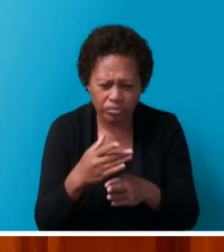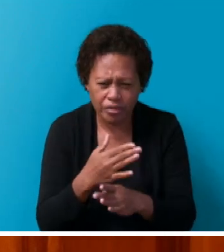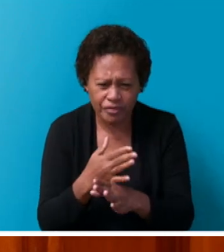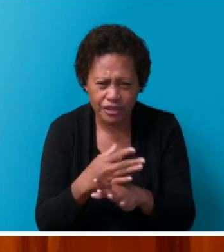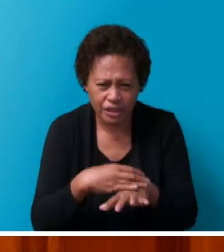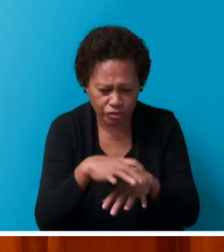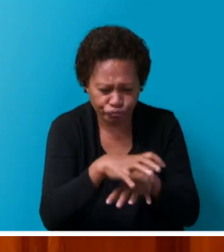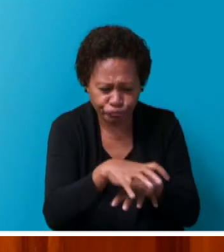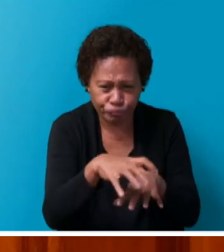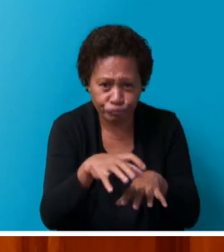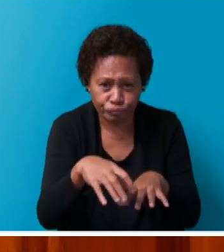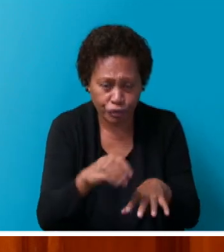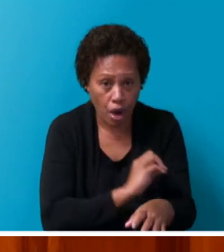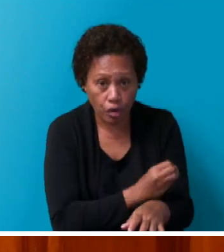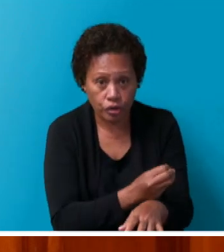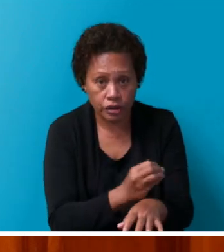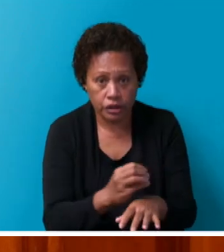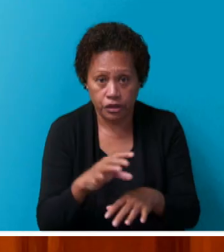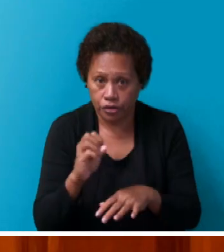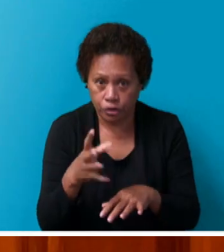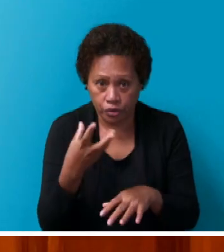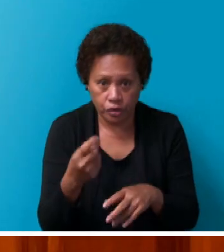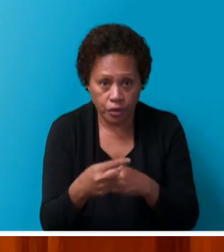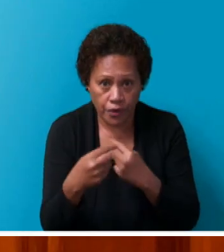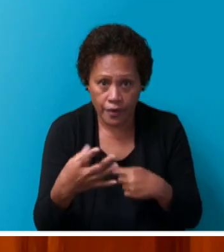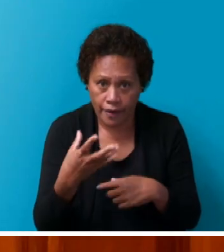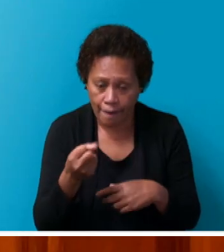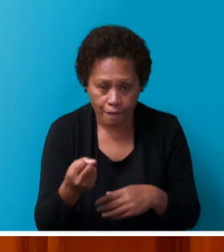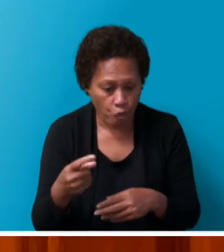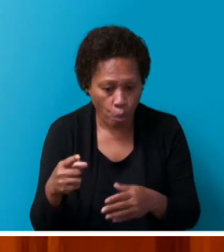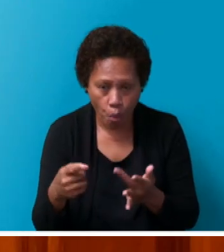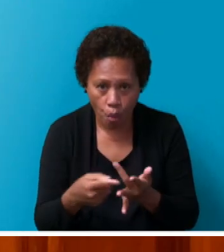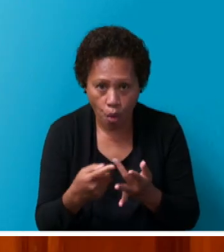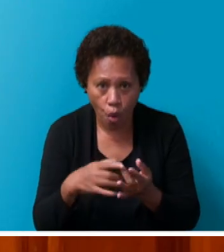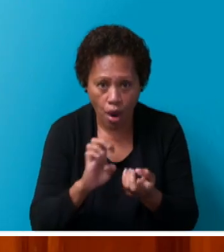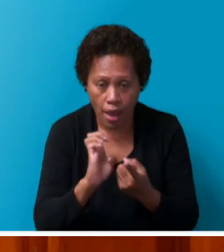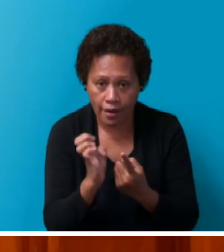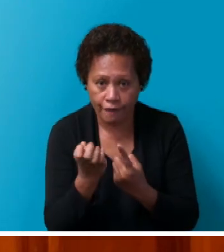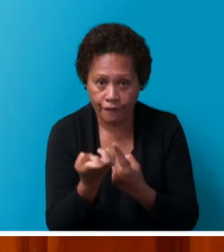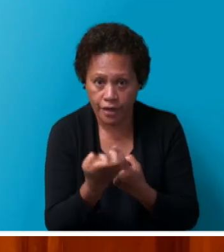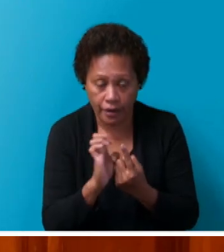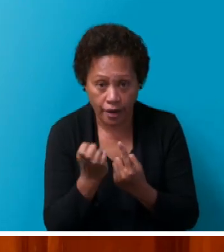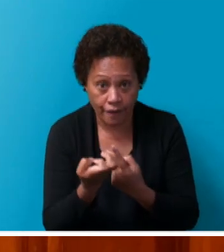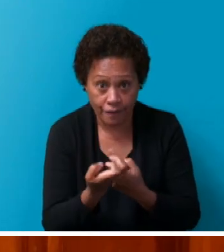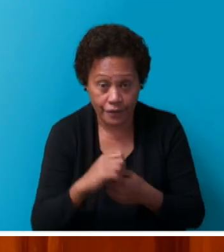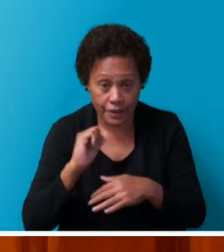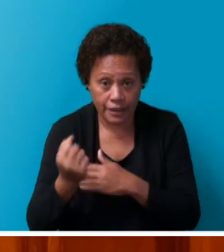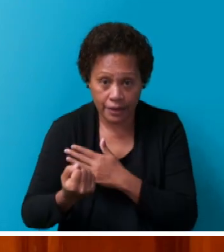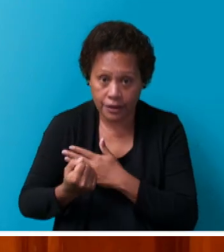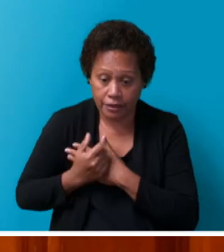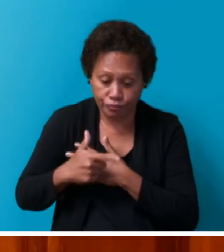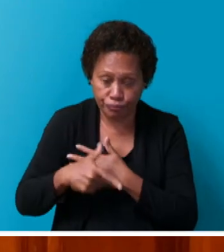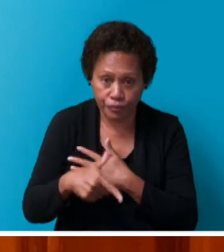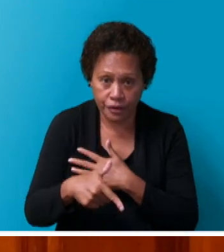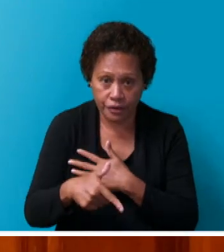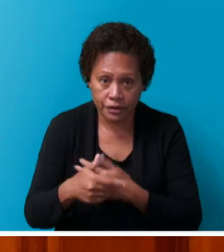behavior. And the great thing about BRUBS is that it can be used in various environments, including areas beyond safe diving depths.